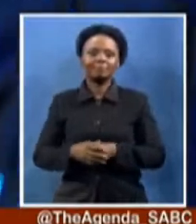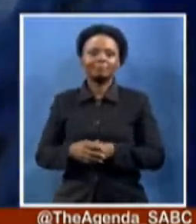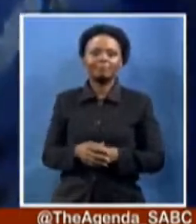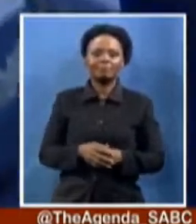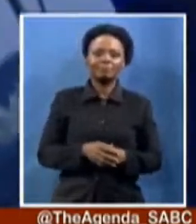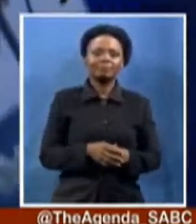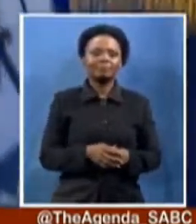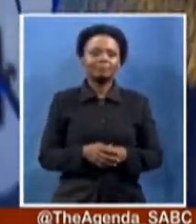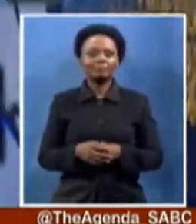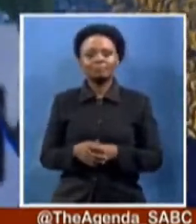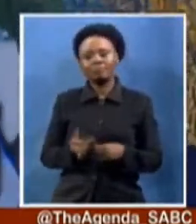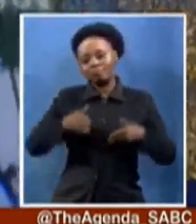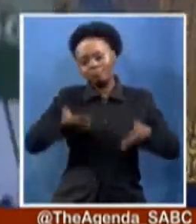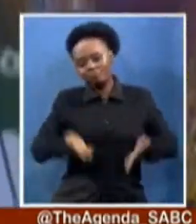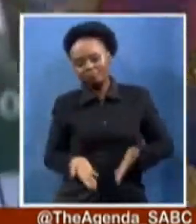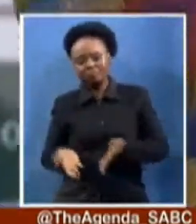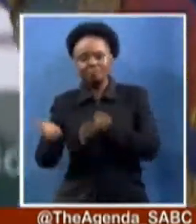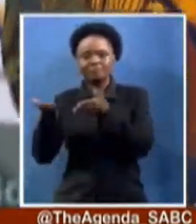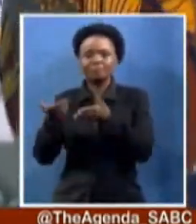tumamina,